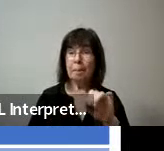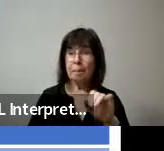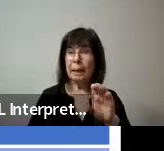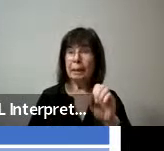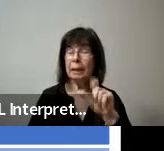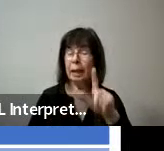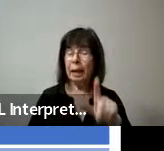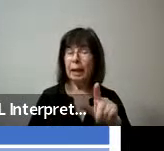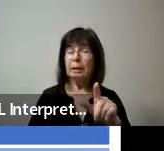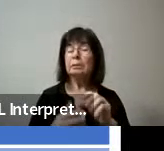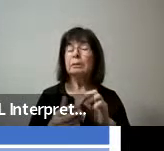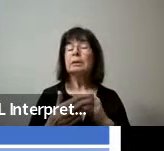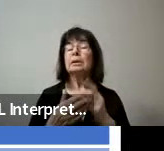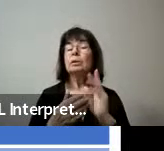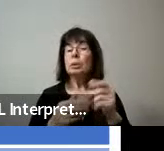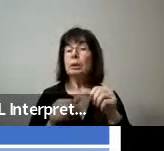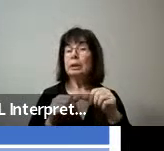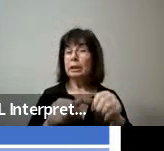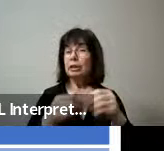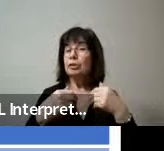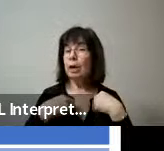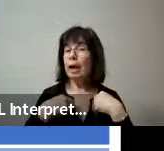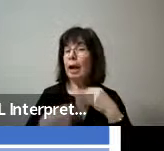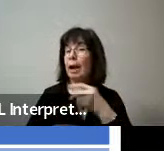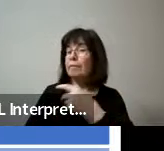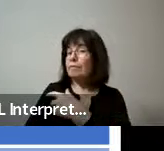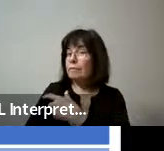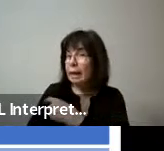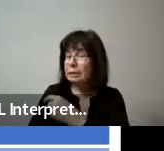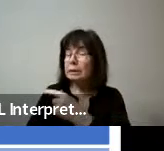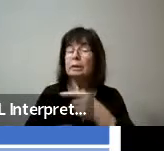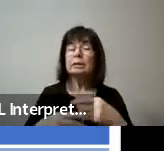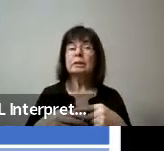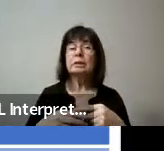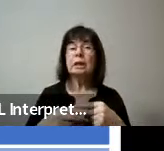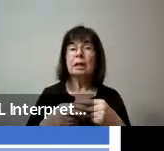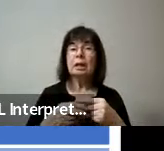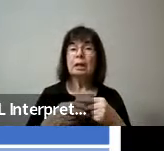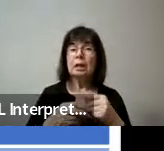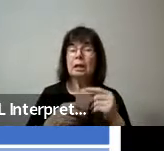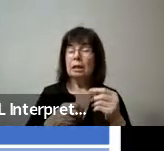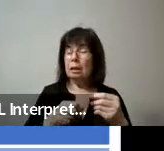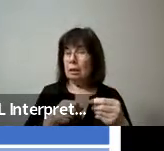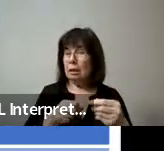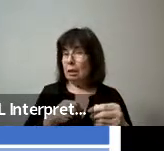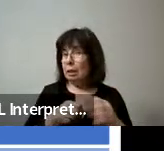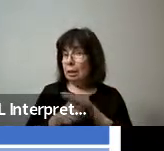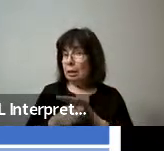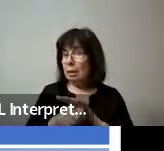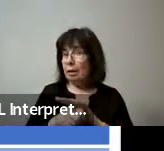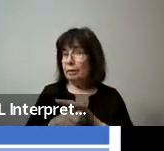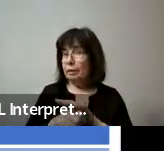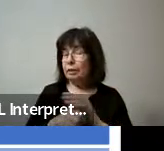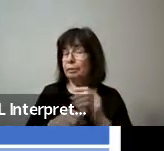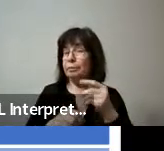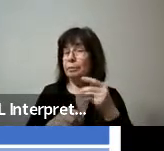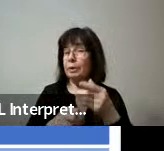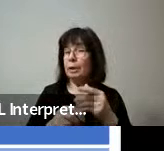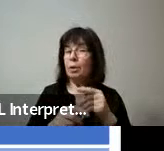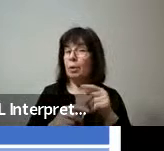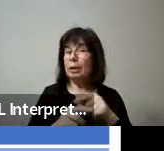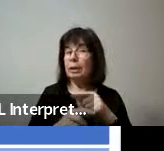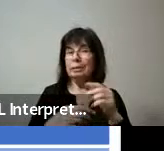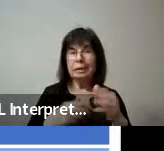and treatment for COVID covered without cost sharing, even after all of these things get rolled